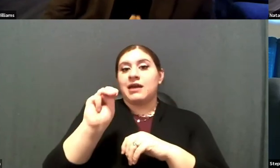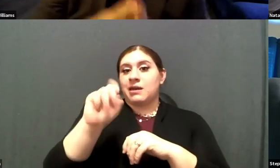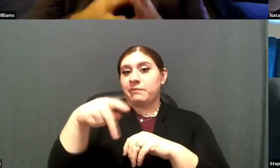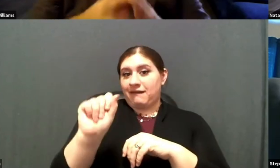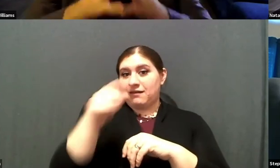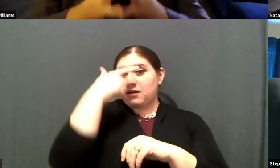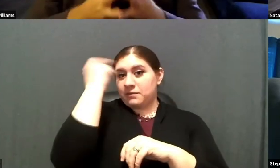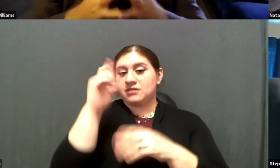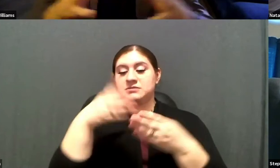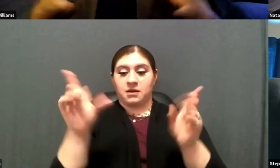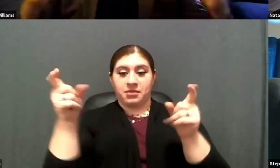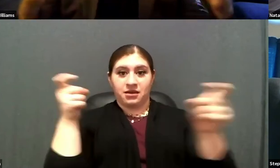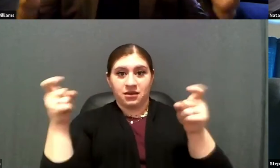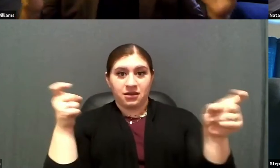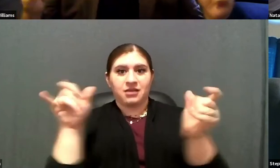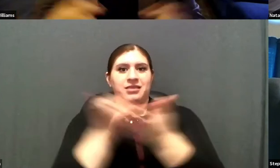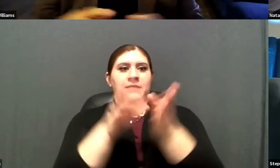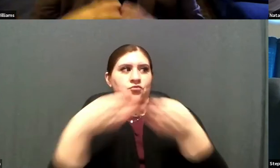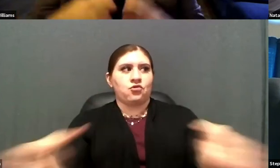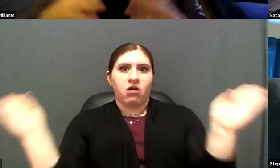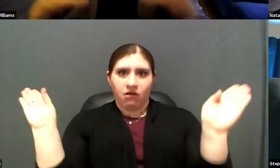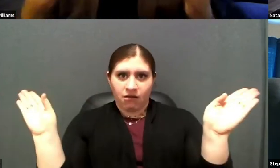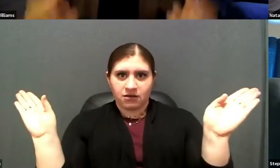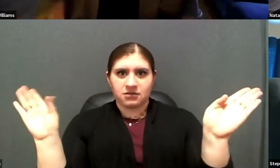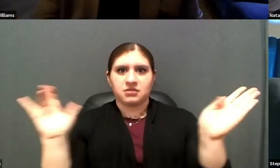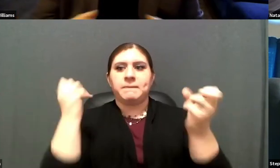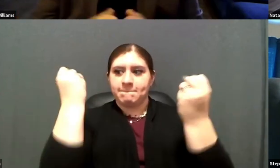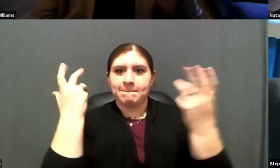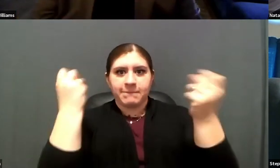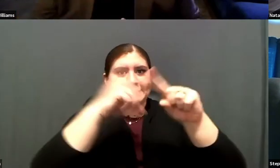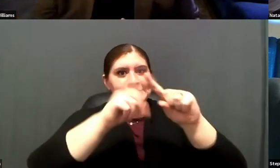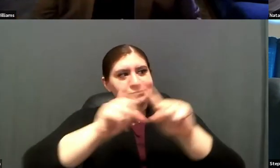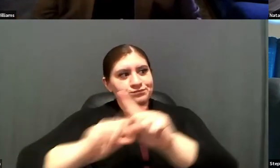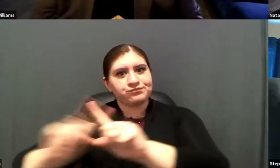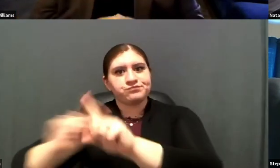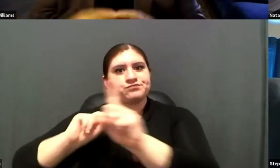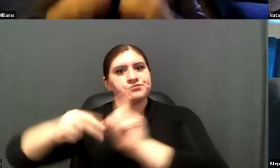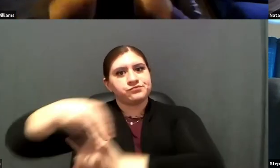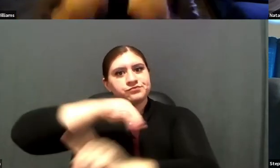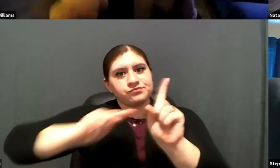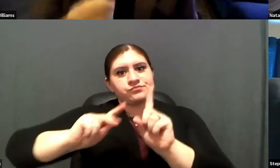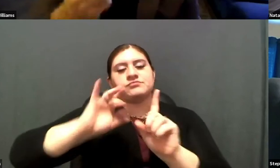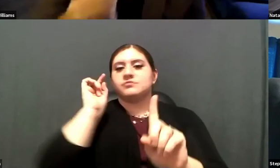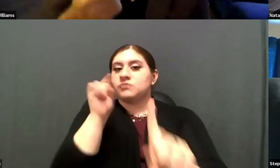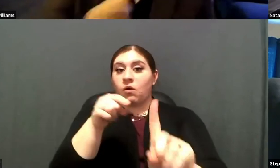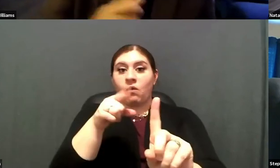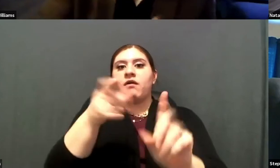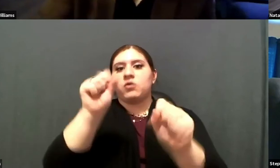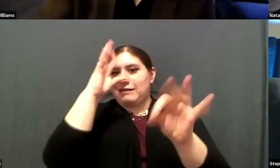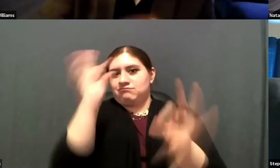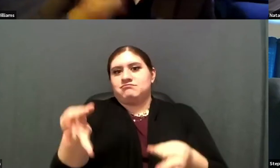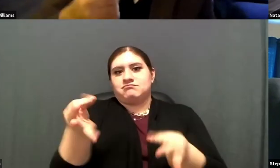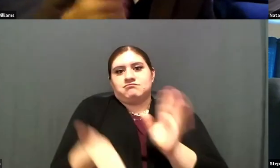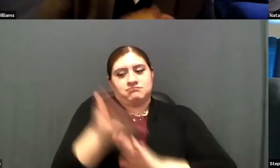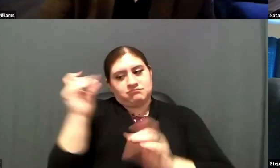because public administration is so broad and it covers so many different aspects, it's about being able to make that